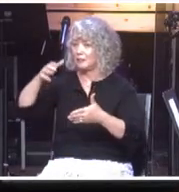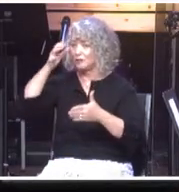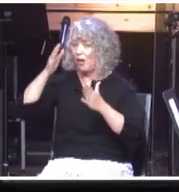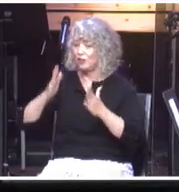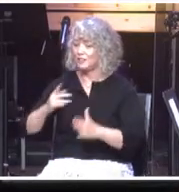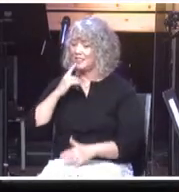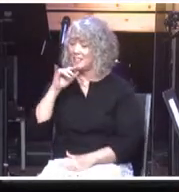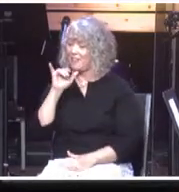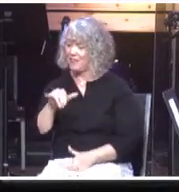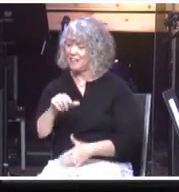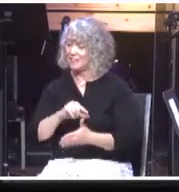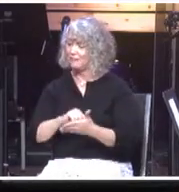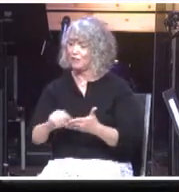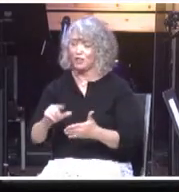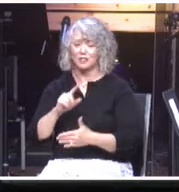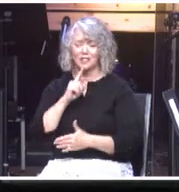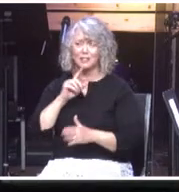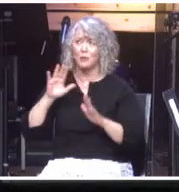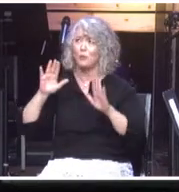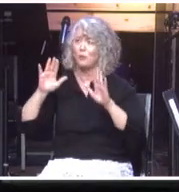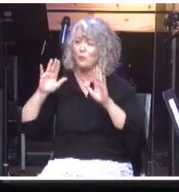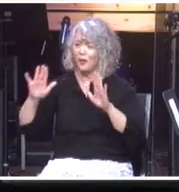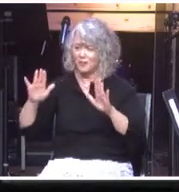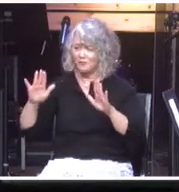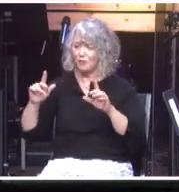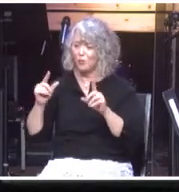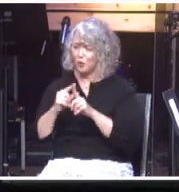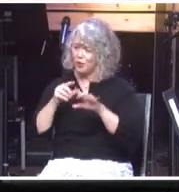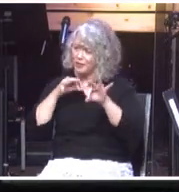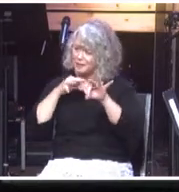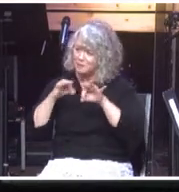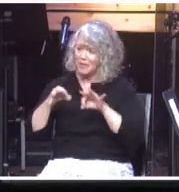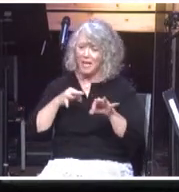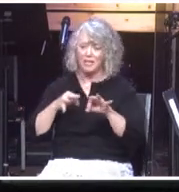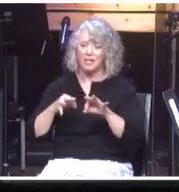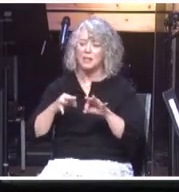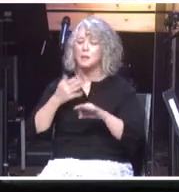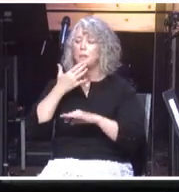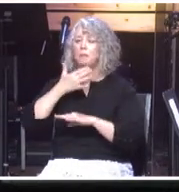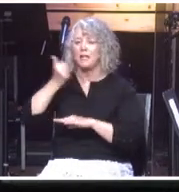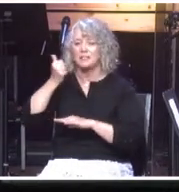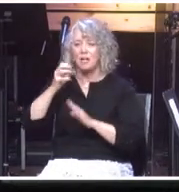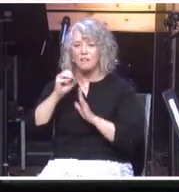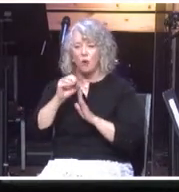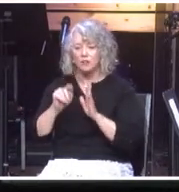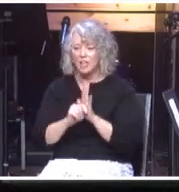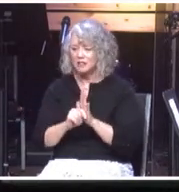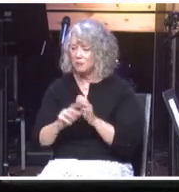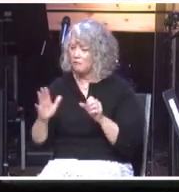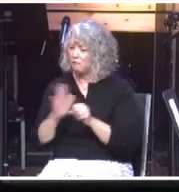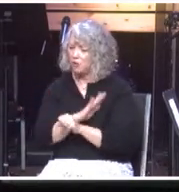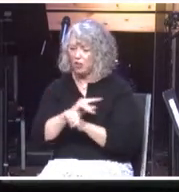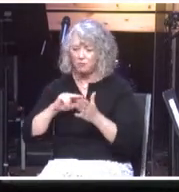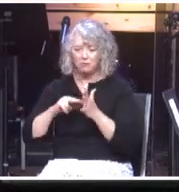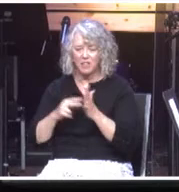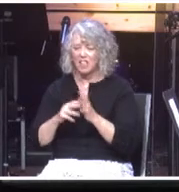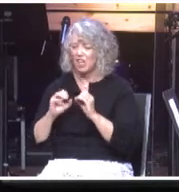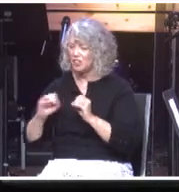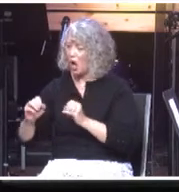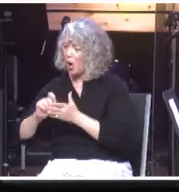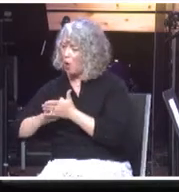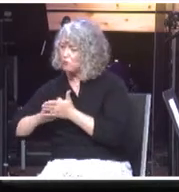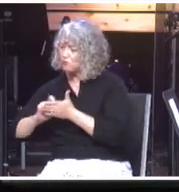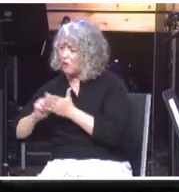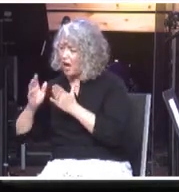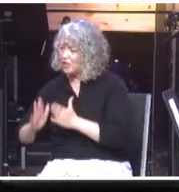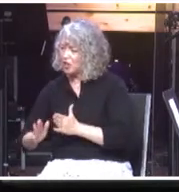this verse are some of the most wonderful words in the Old Testament. Their fullness of meaning no commentary could ever exhaust.